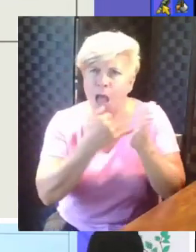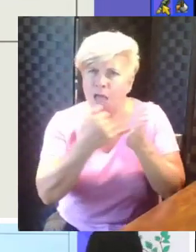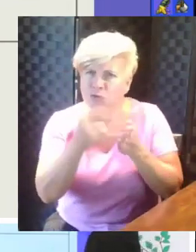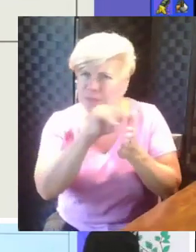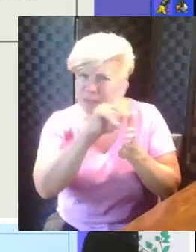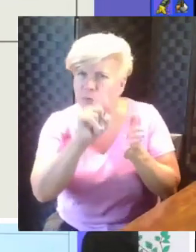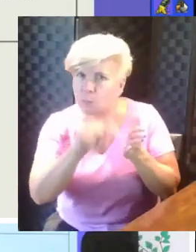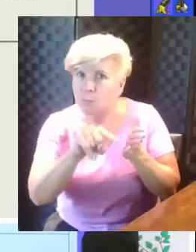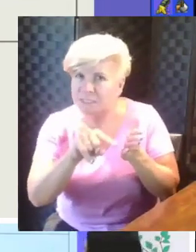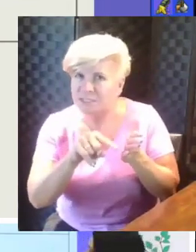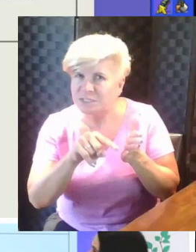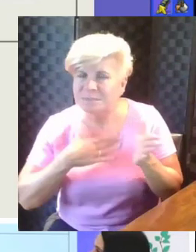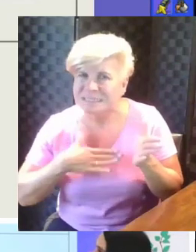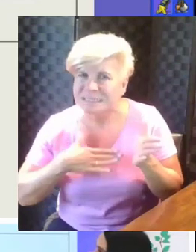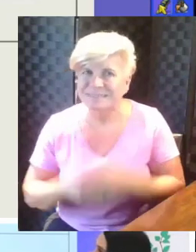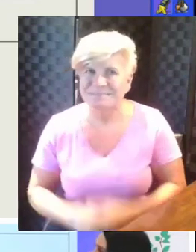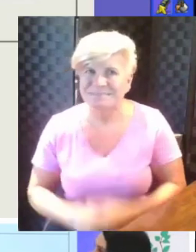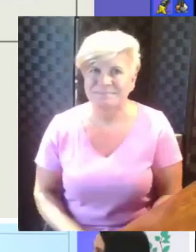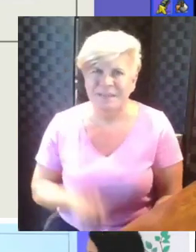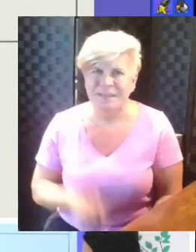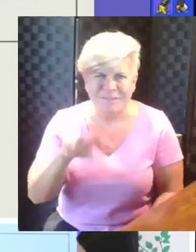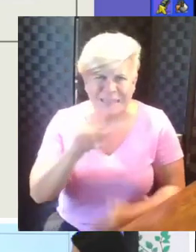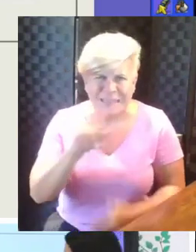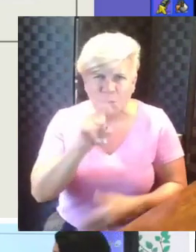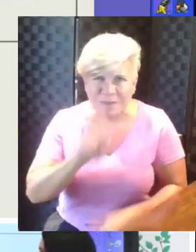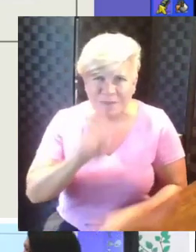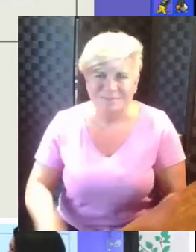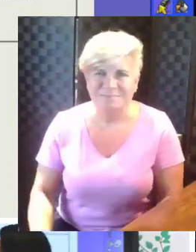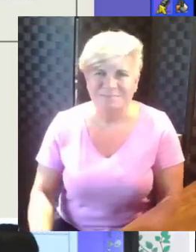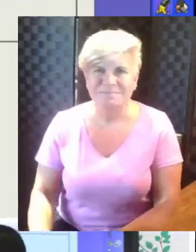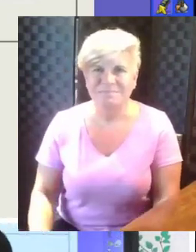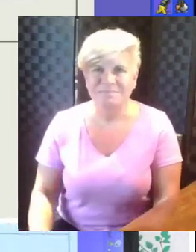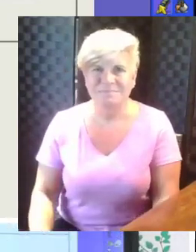your question for me in there. Find that question.